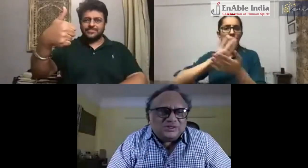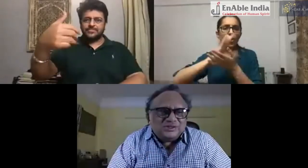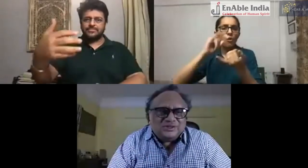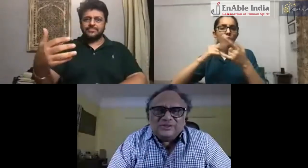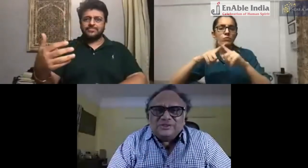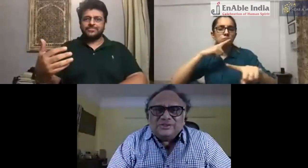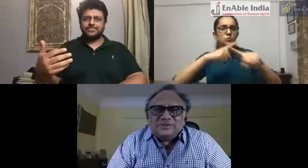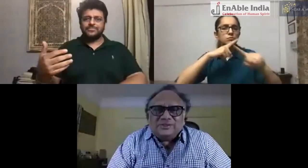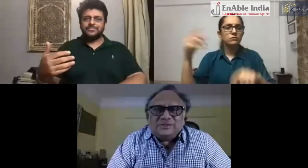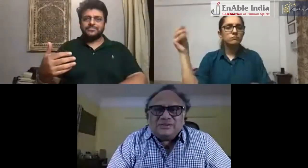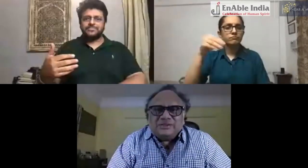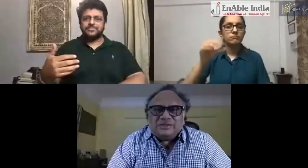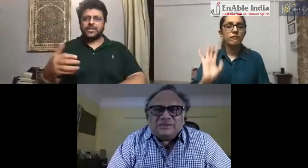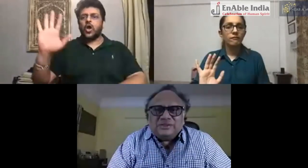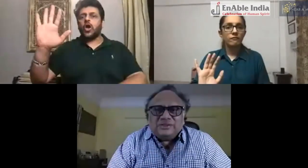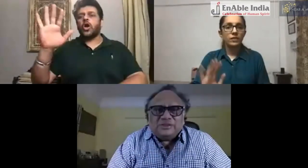unmuted.